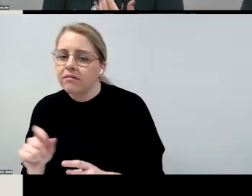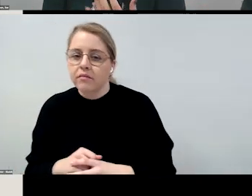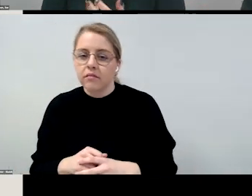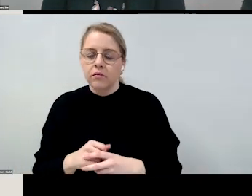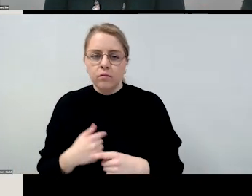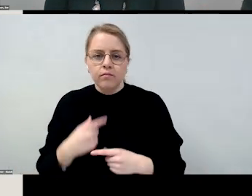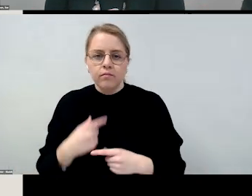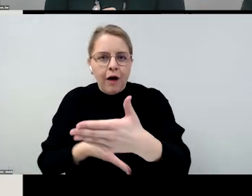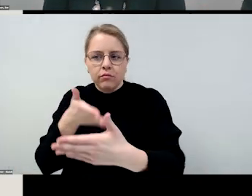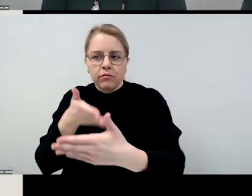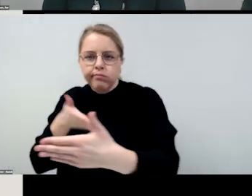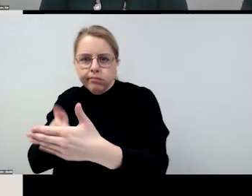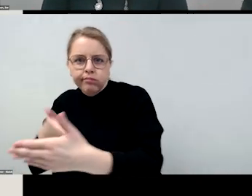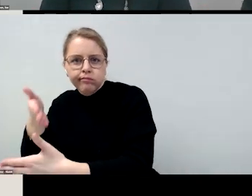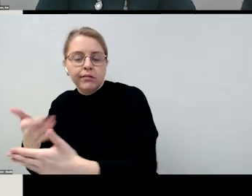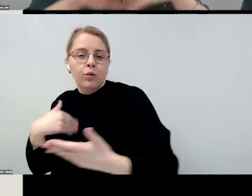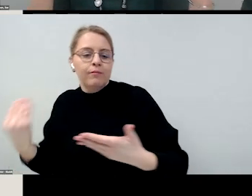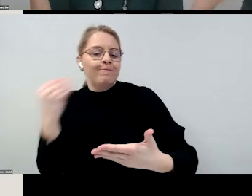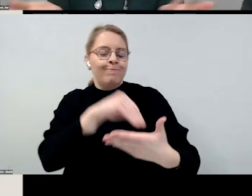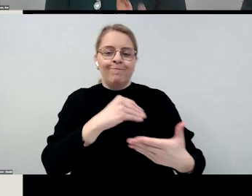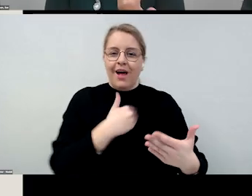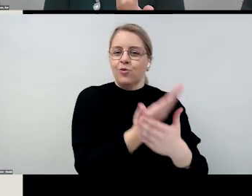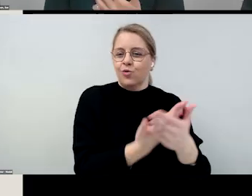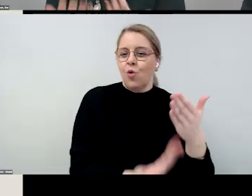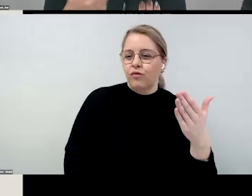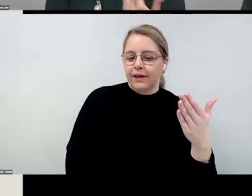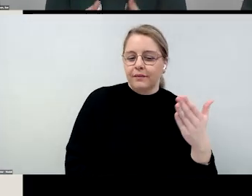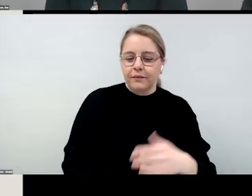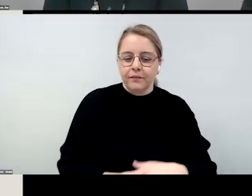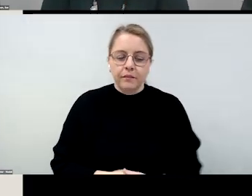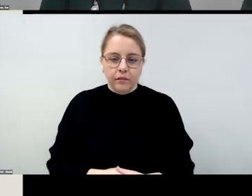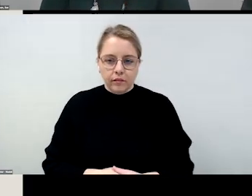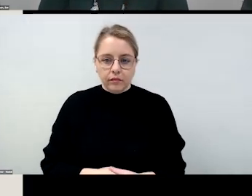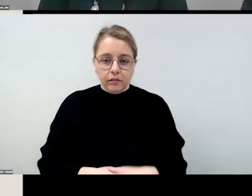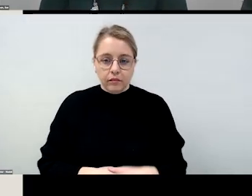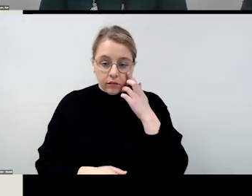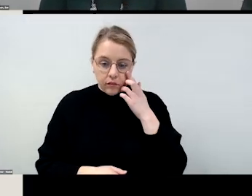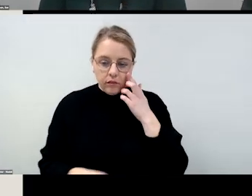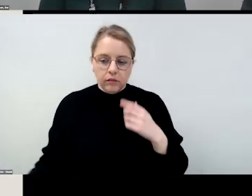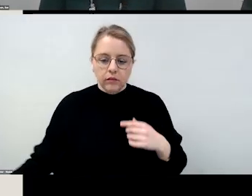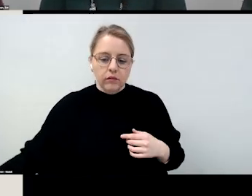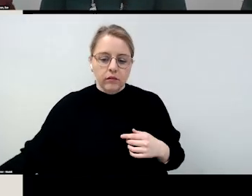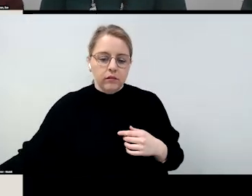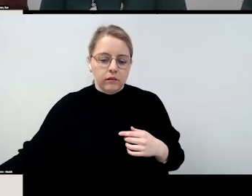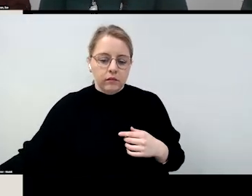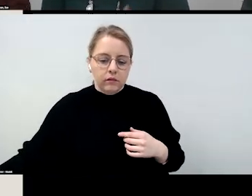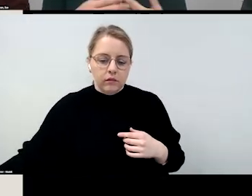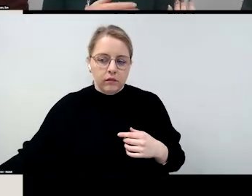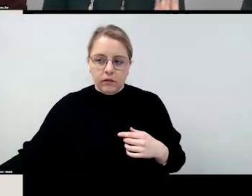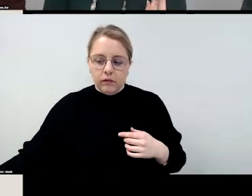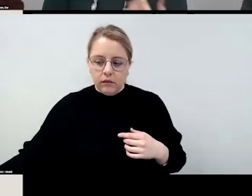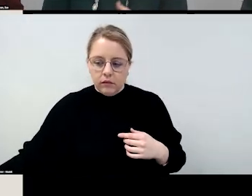up as we speak to people. We've tried to put those into this story to try and reflect back what some of those common experiences